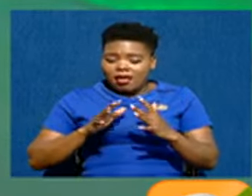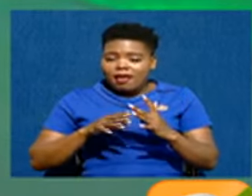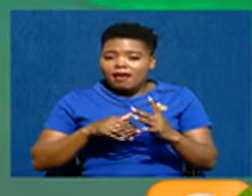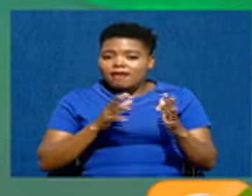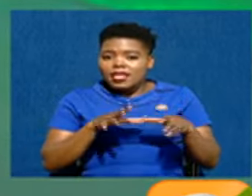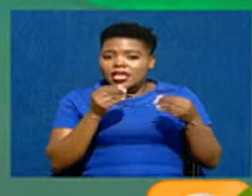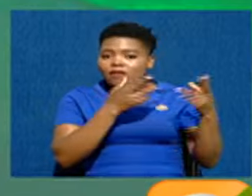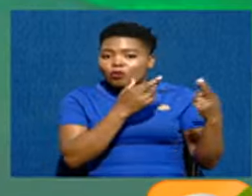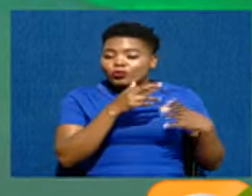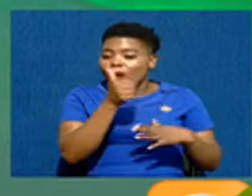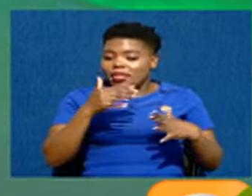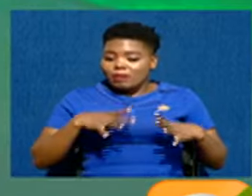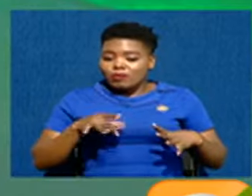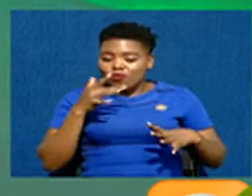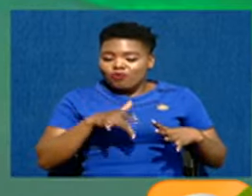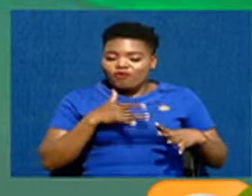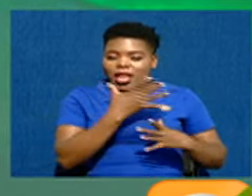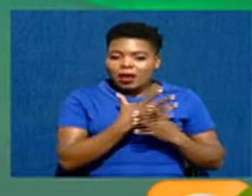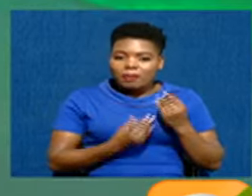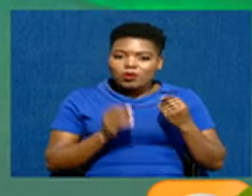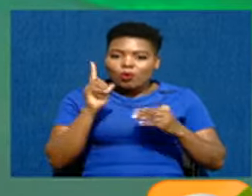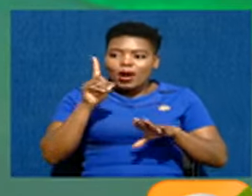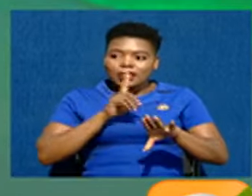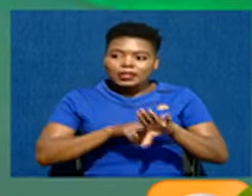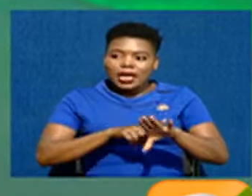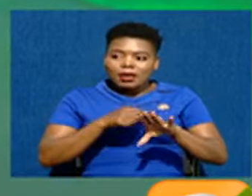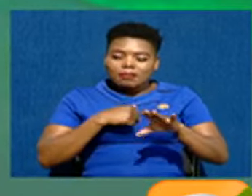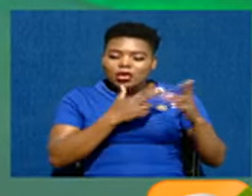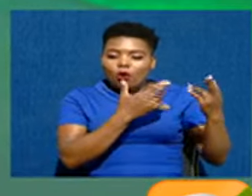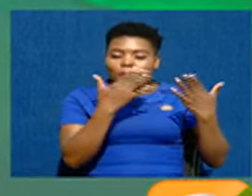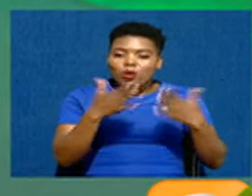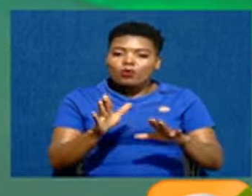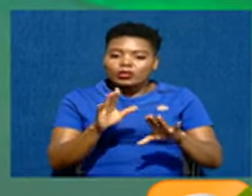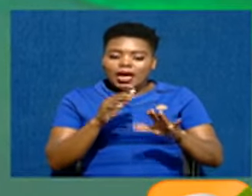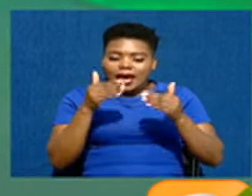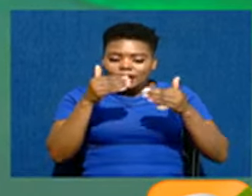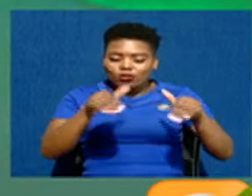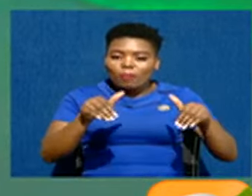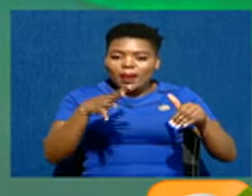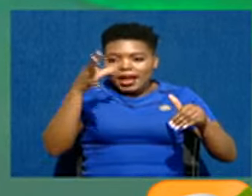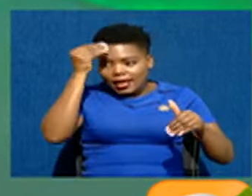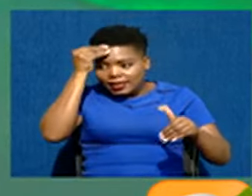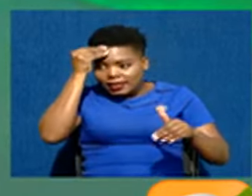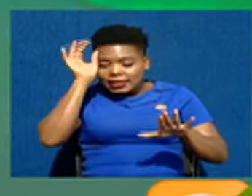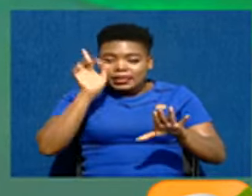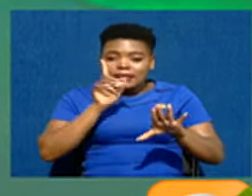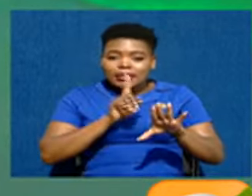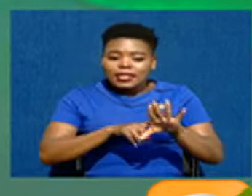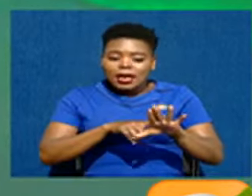out. There was a time I was hopeless. Even I stopped studying. Even when it came to